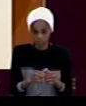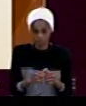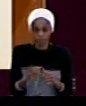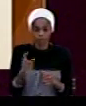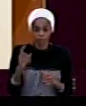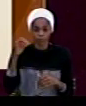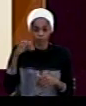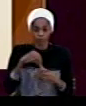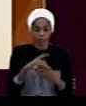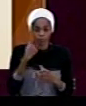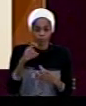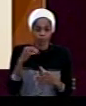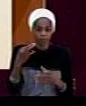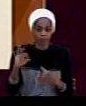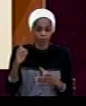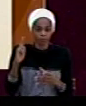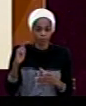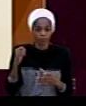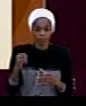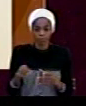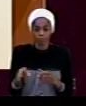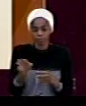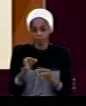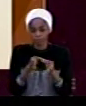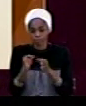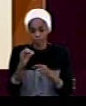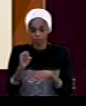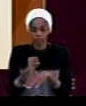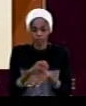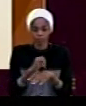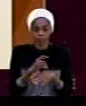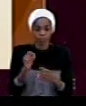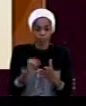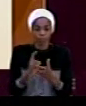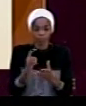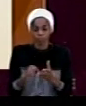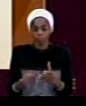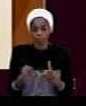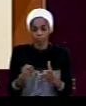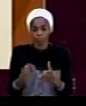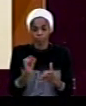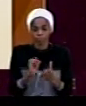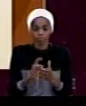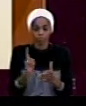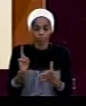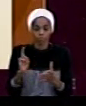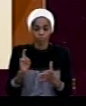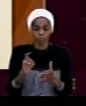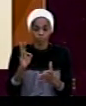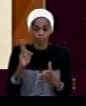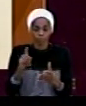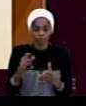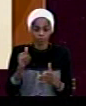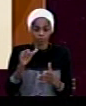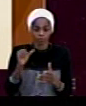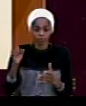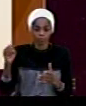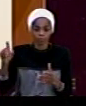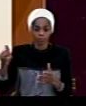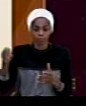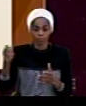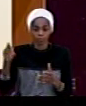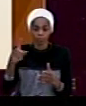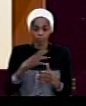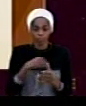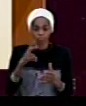of his illustrations, mentioned getting a passport and a visa, and I grabbed that too. And miraculously,